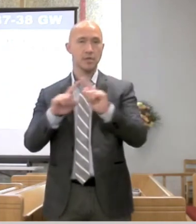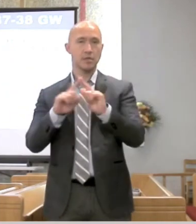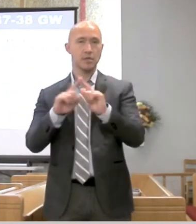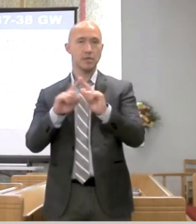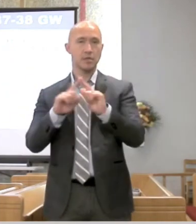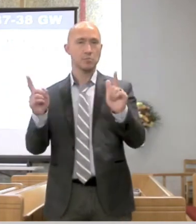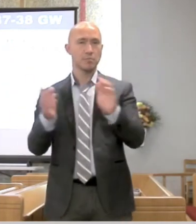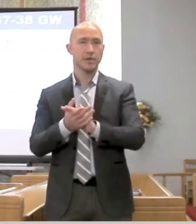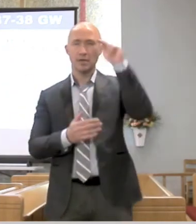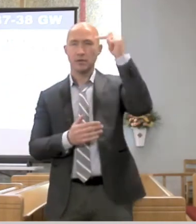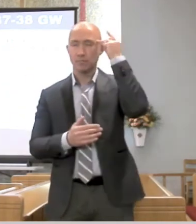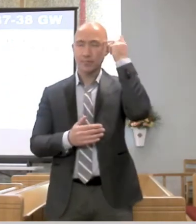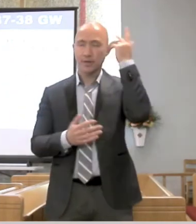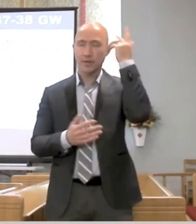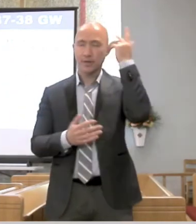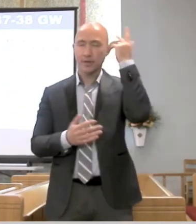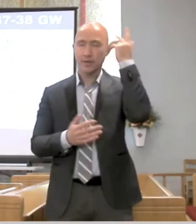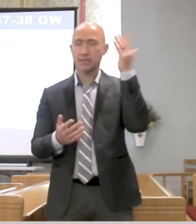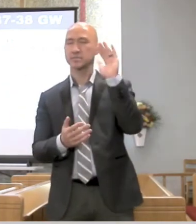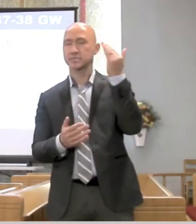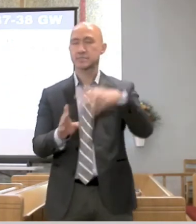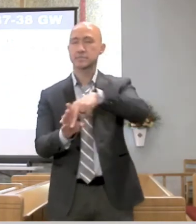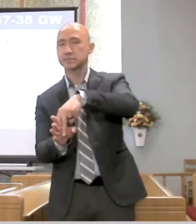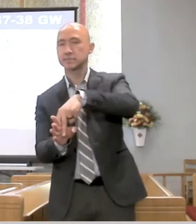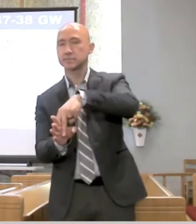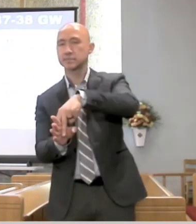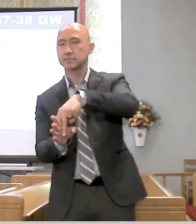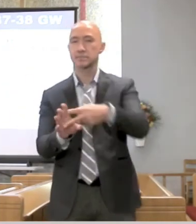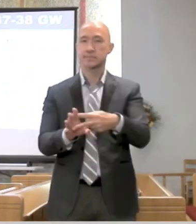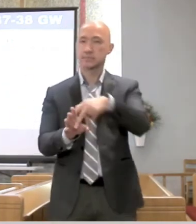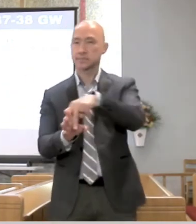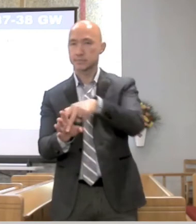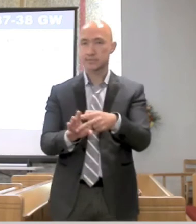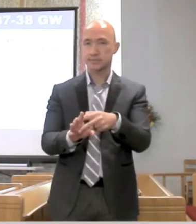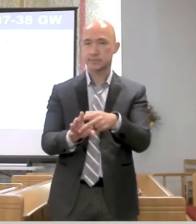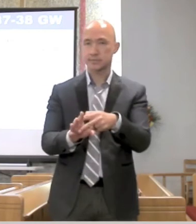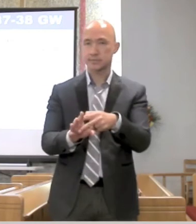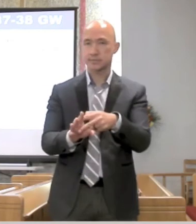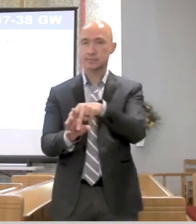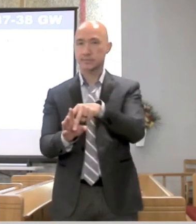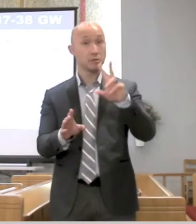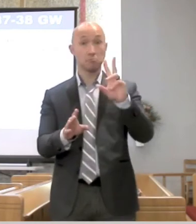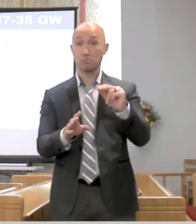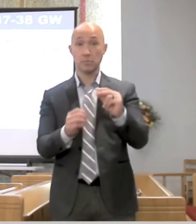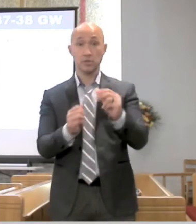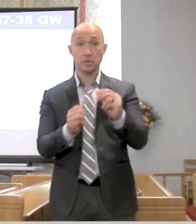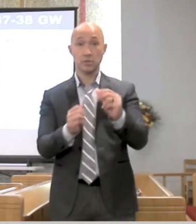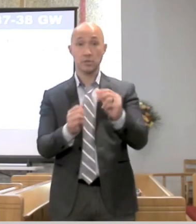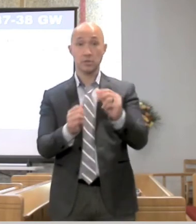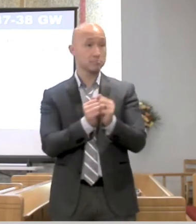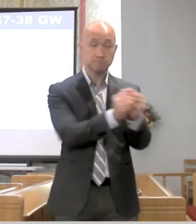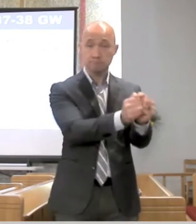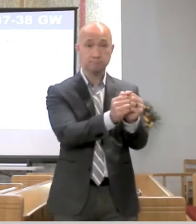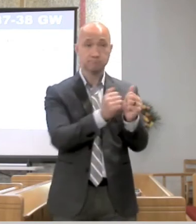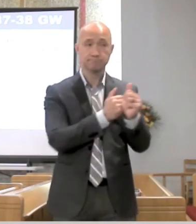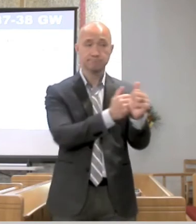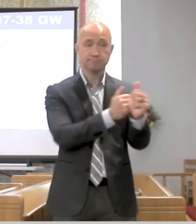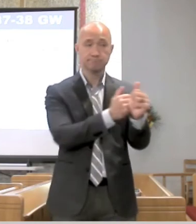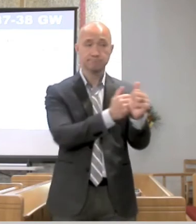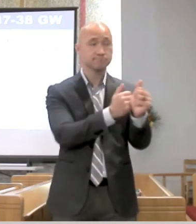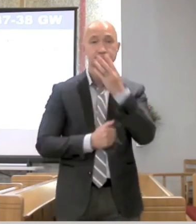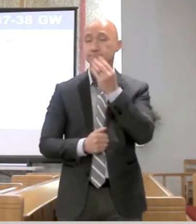tough position between a rock and a hard place. You know that these people are jealous. You know they're going to condemn an innocent man. But